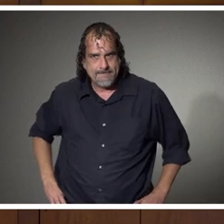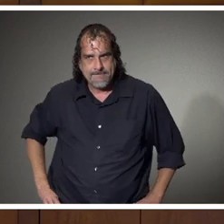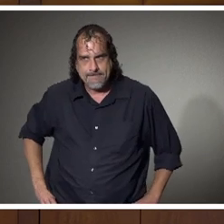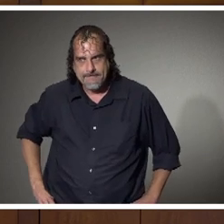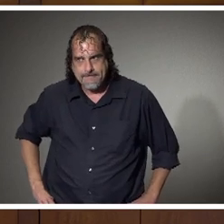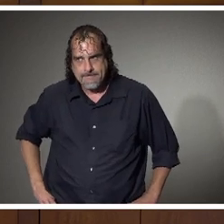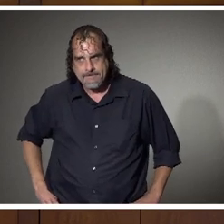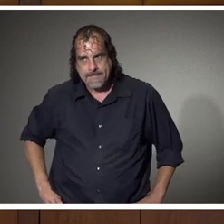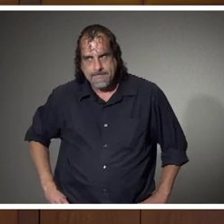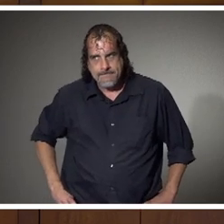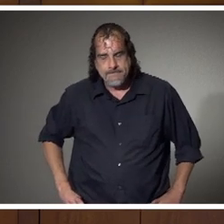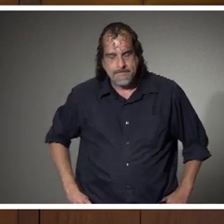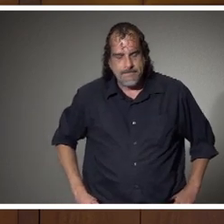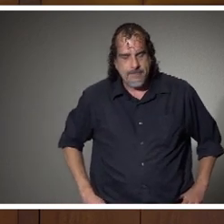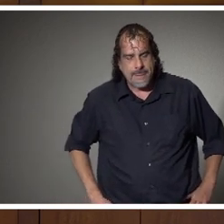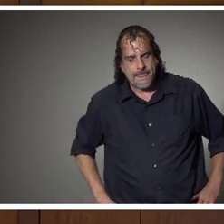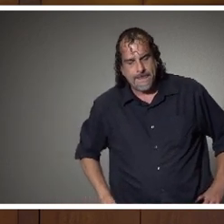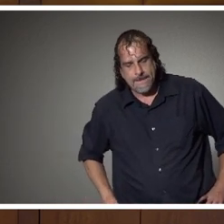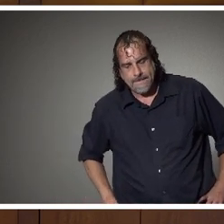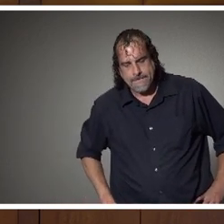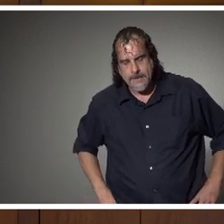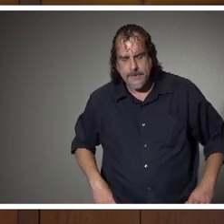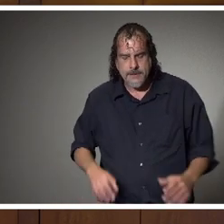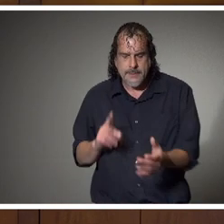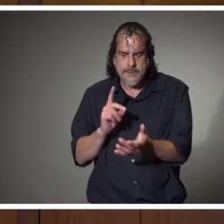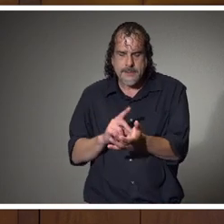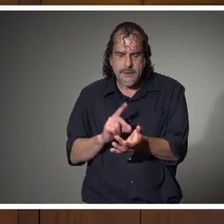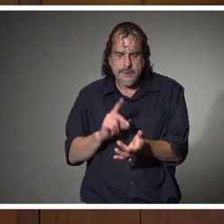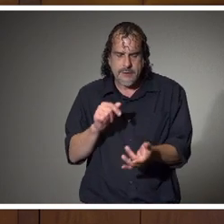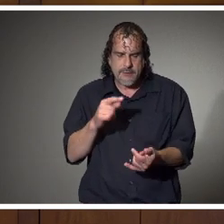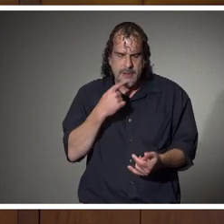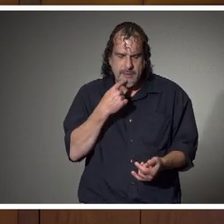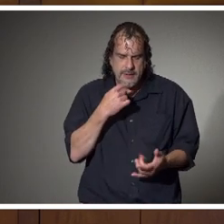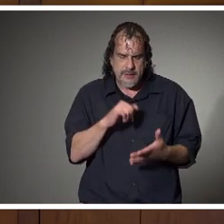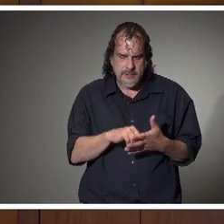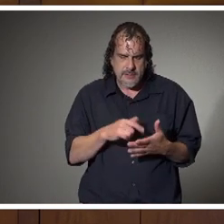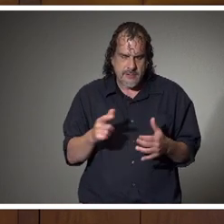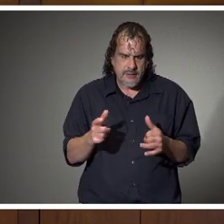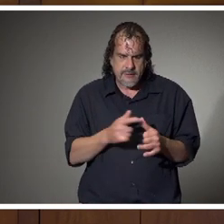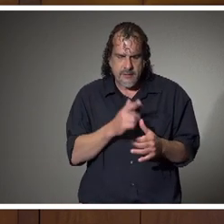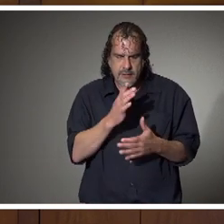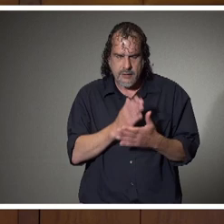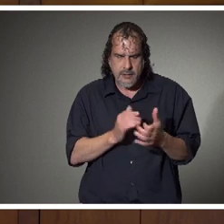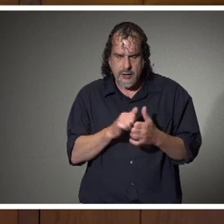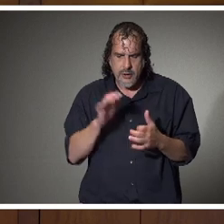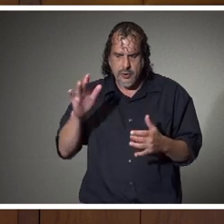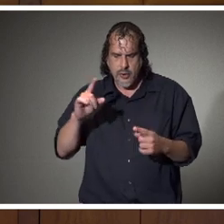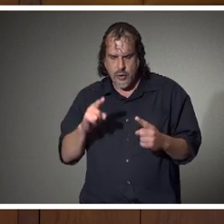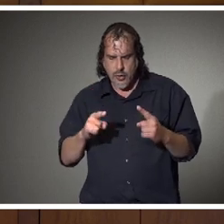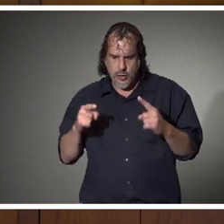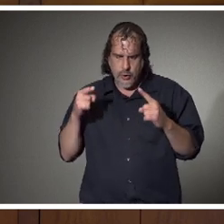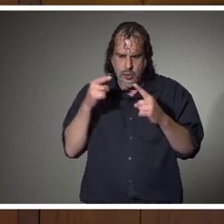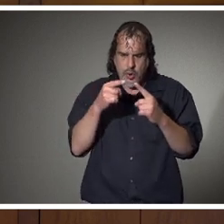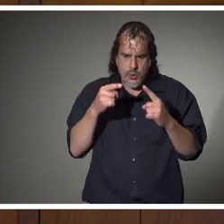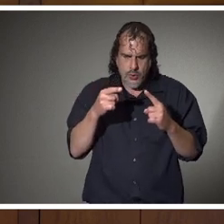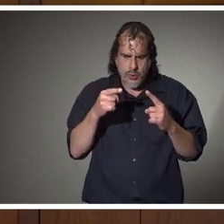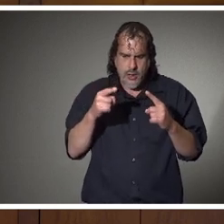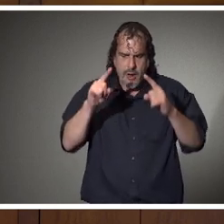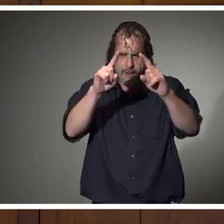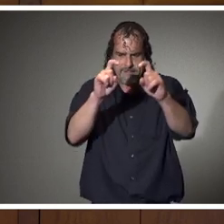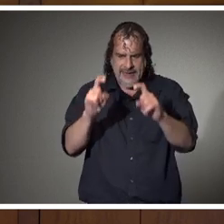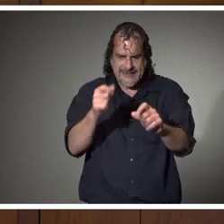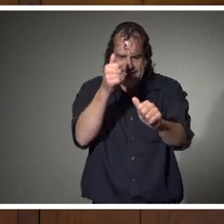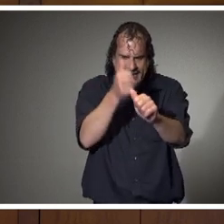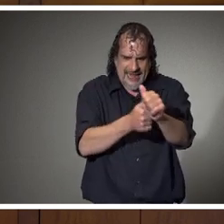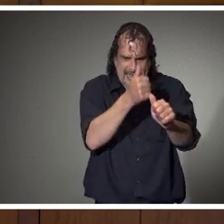Dr. Dobbs, I think the initial part of his question was regarding a potential goal mm-hmm. of testing every